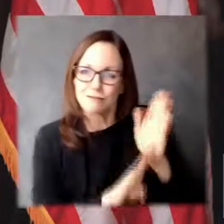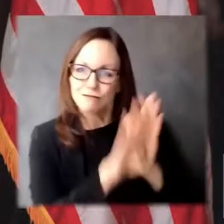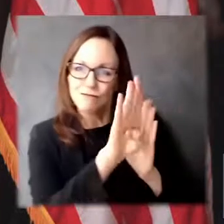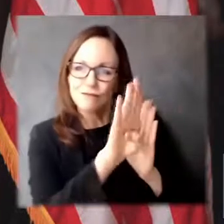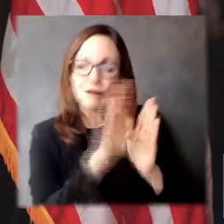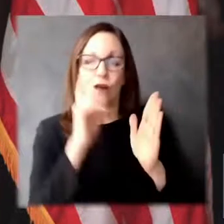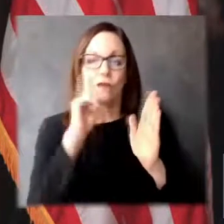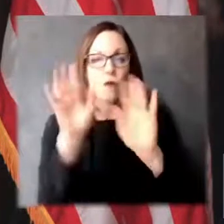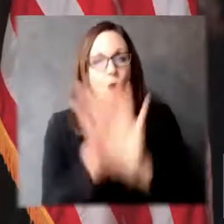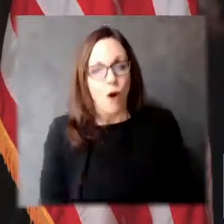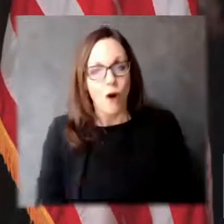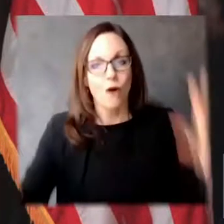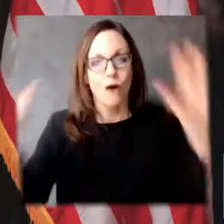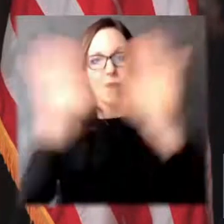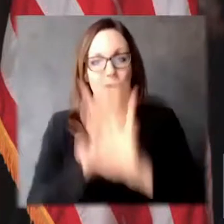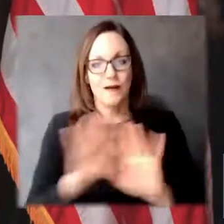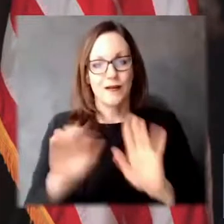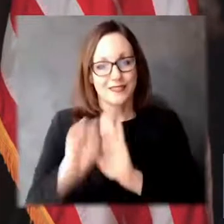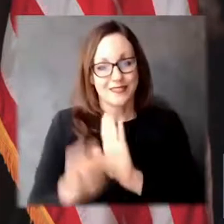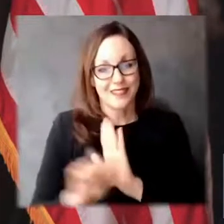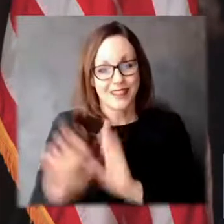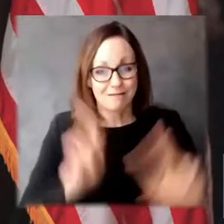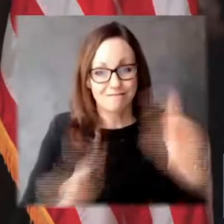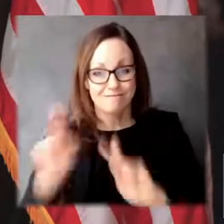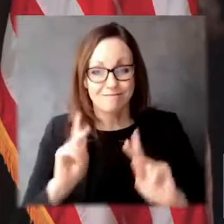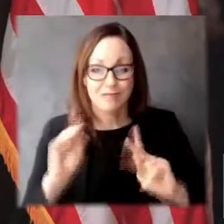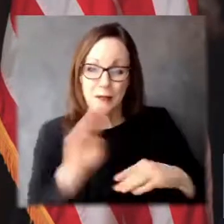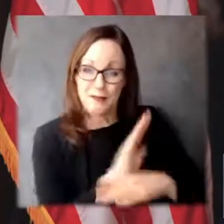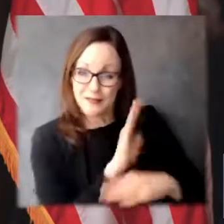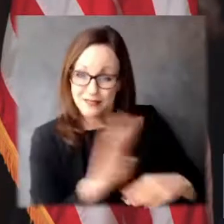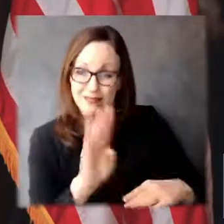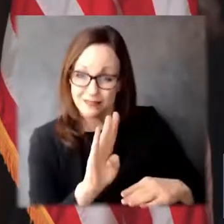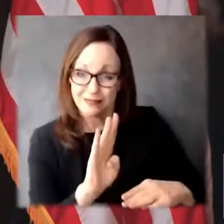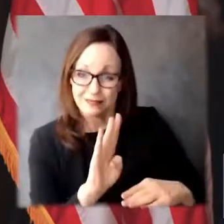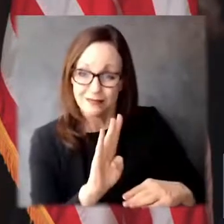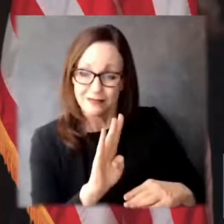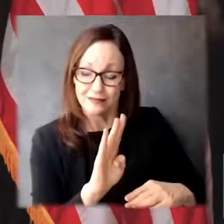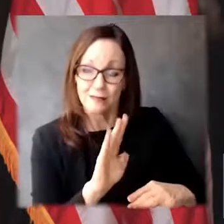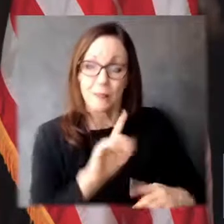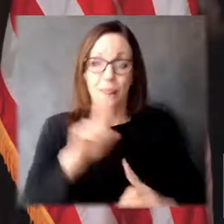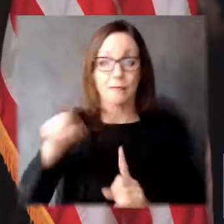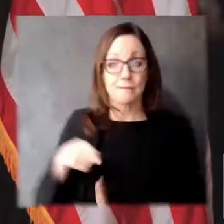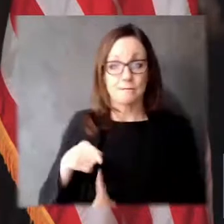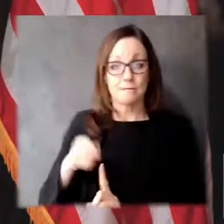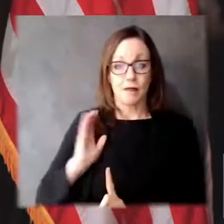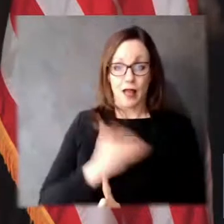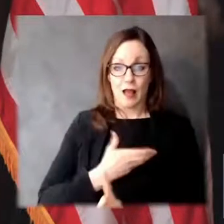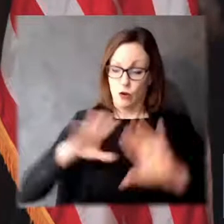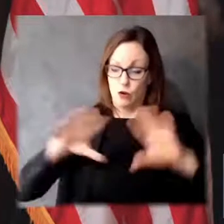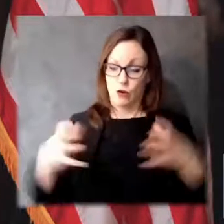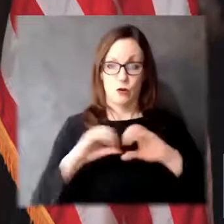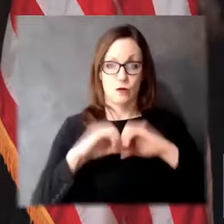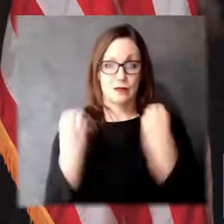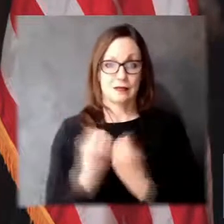administration's vision for economic development to make sure we can bounce back with an economy that works for